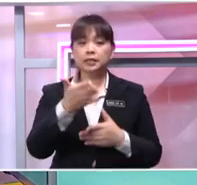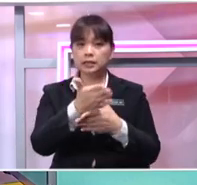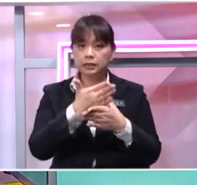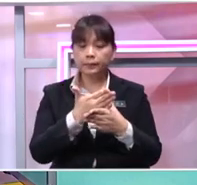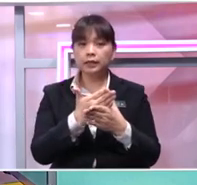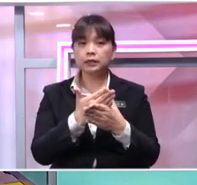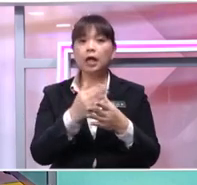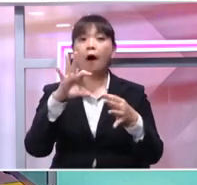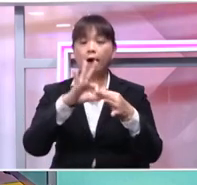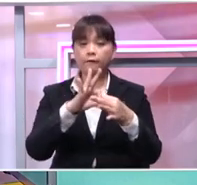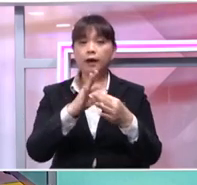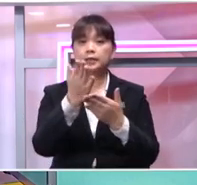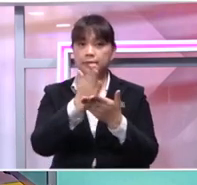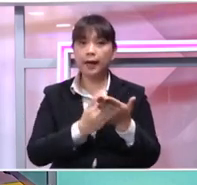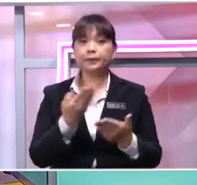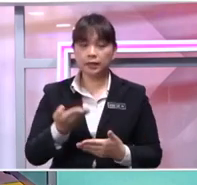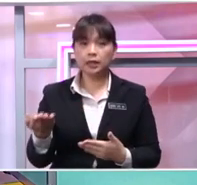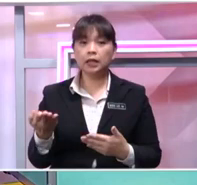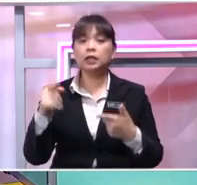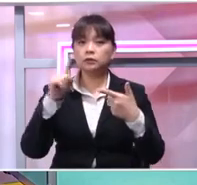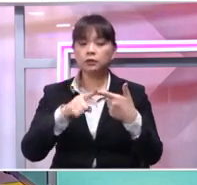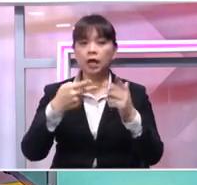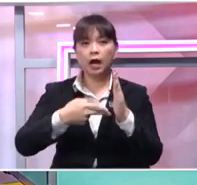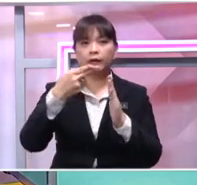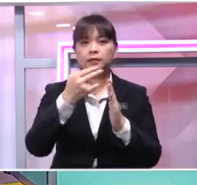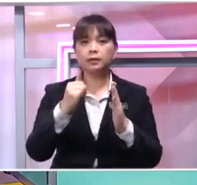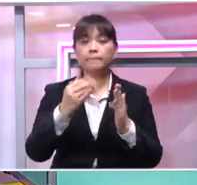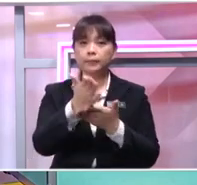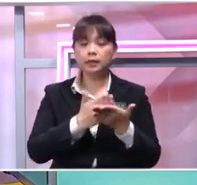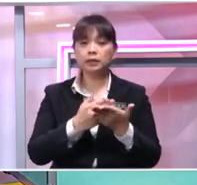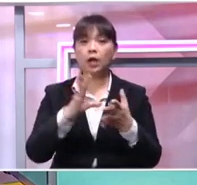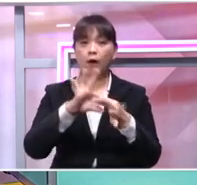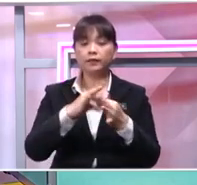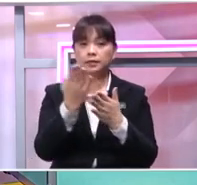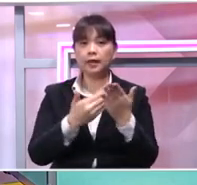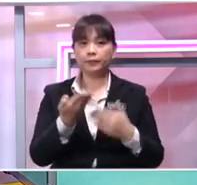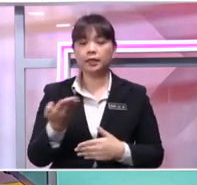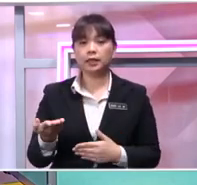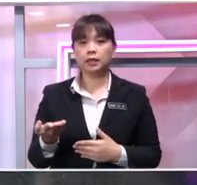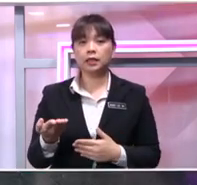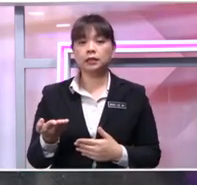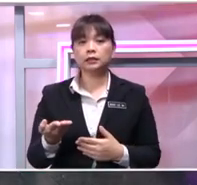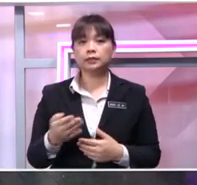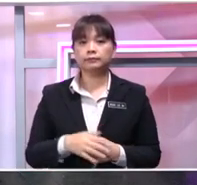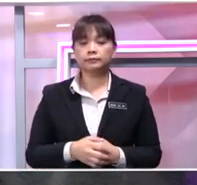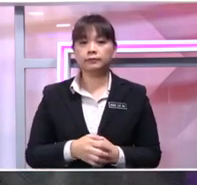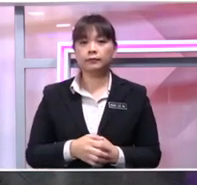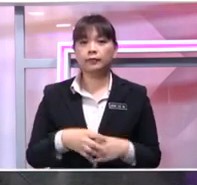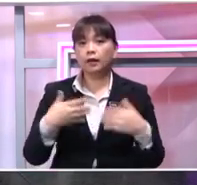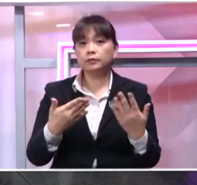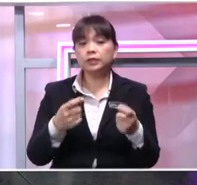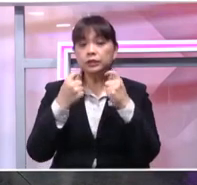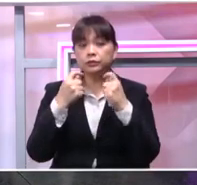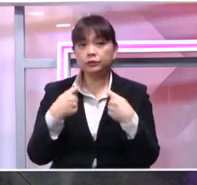the highest part of something. Okay, deactivating is Hanis. Try Hanis.